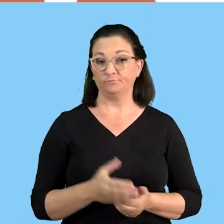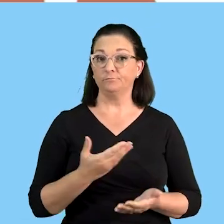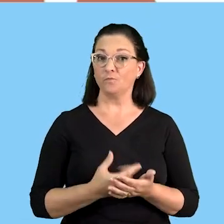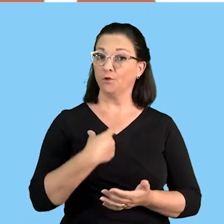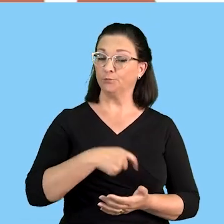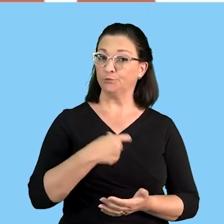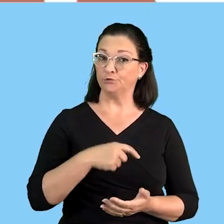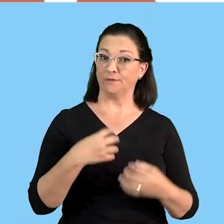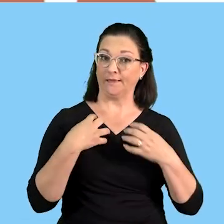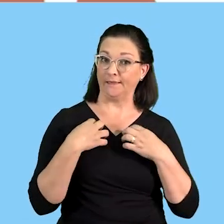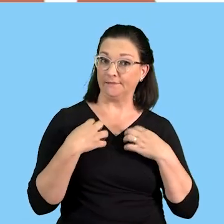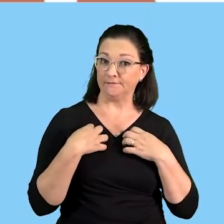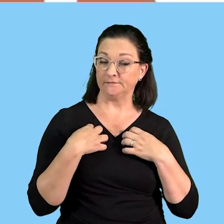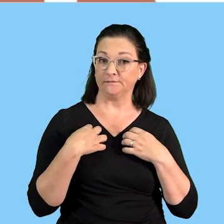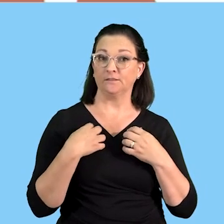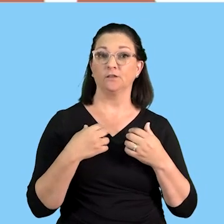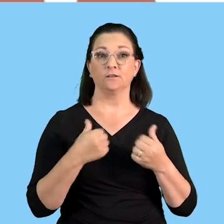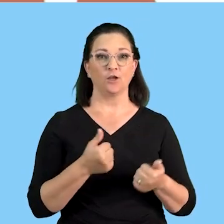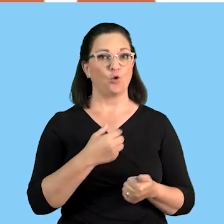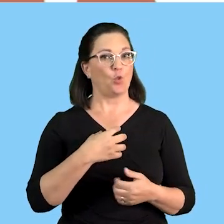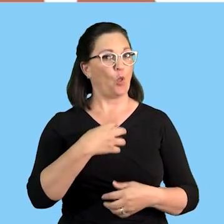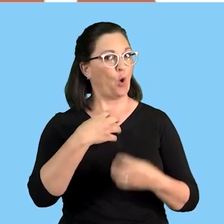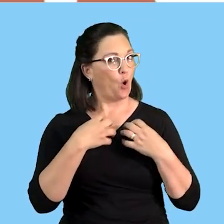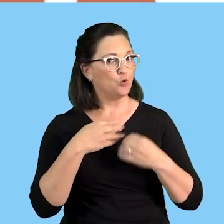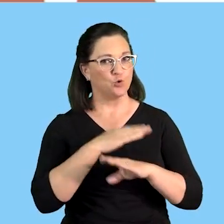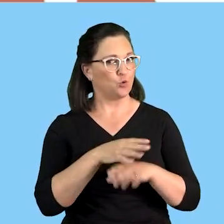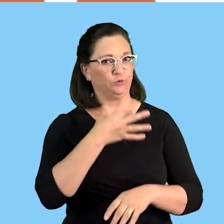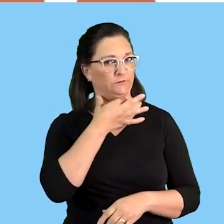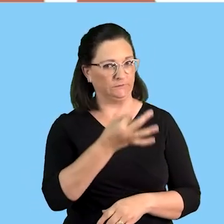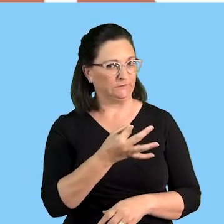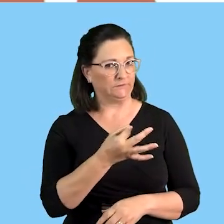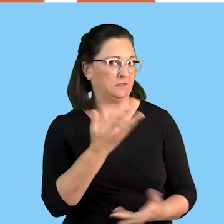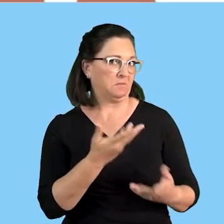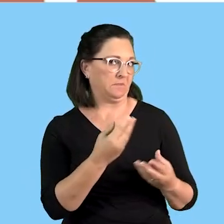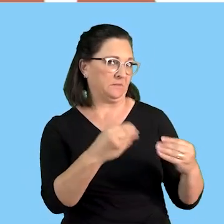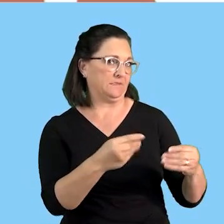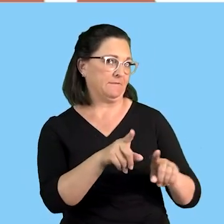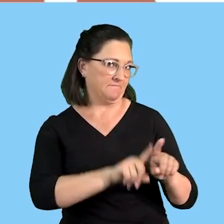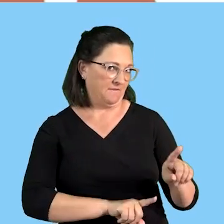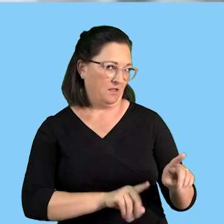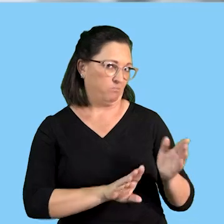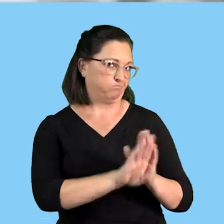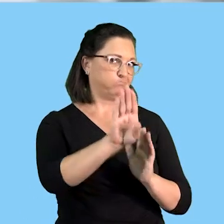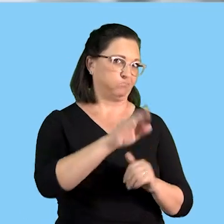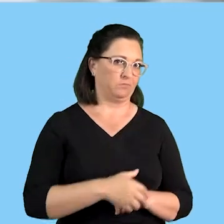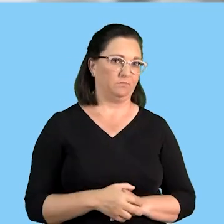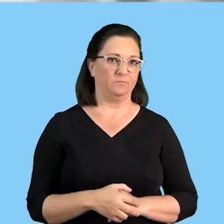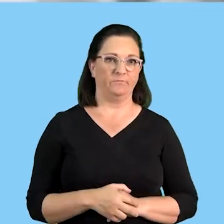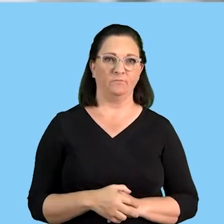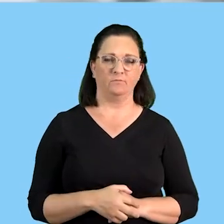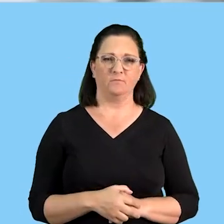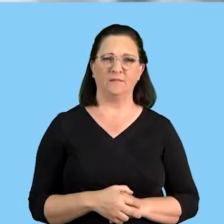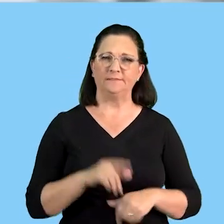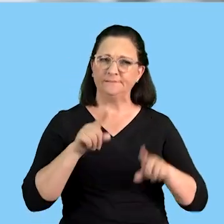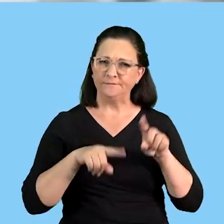assets of the owner not to be at risk should the business fail to perform. So in terms of